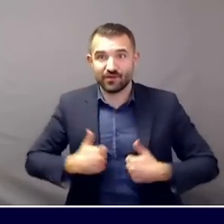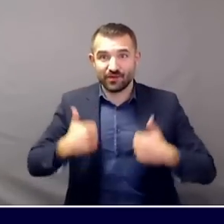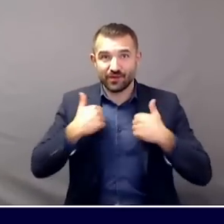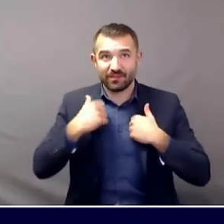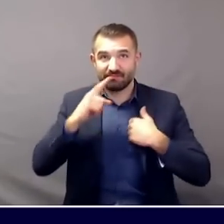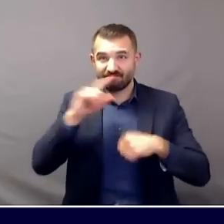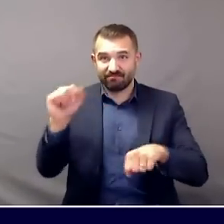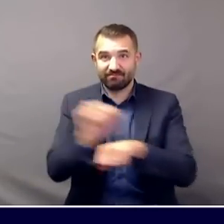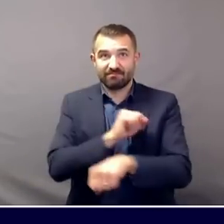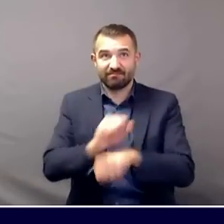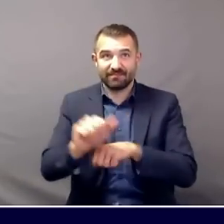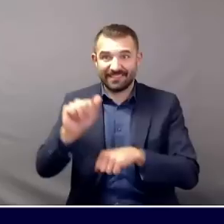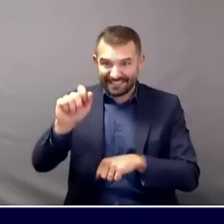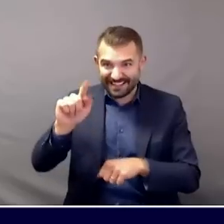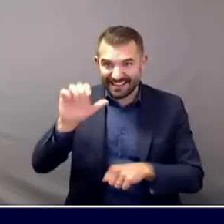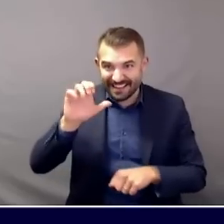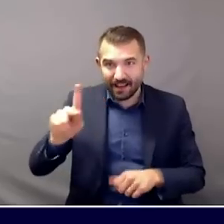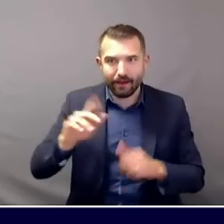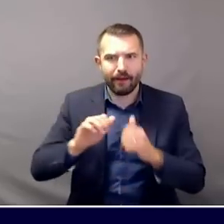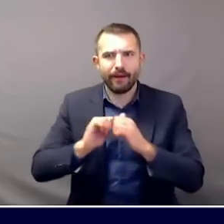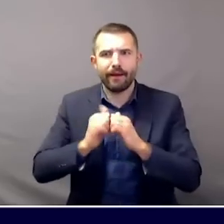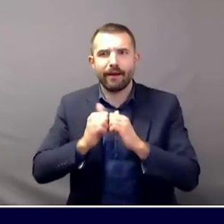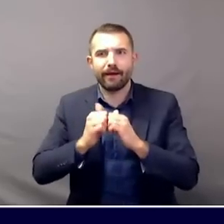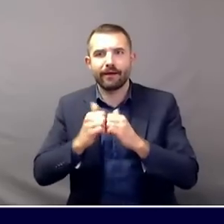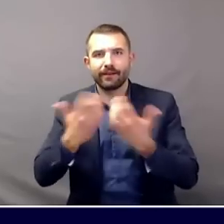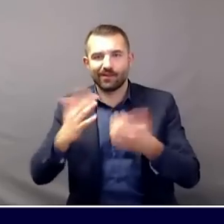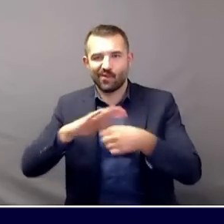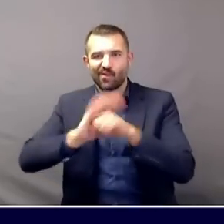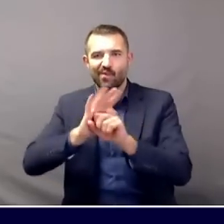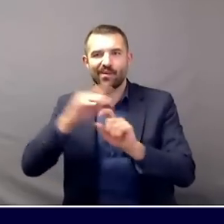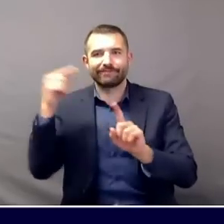virus, not by the protections we put in place."